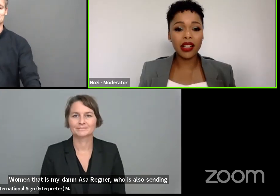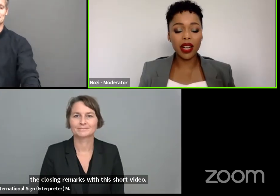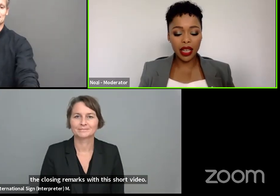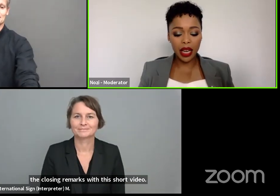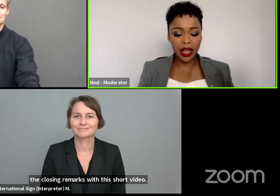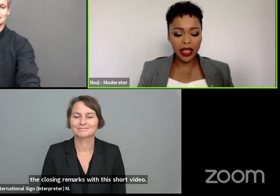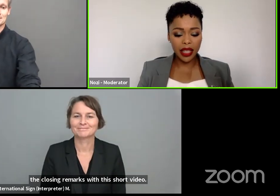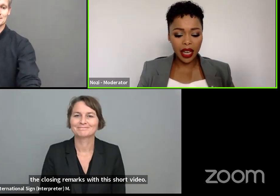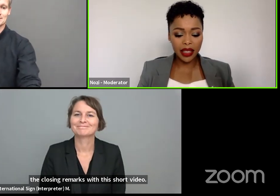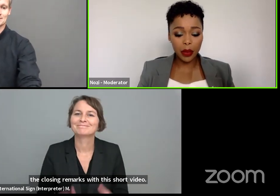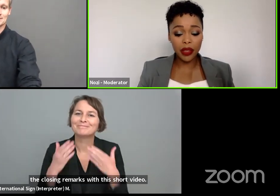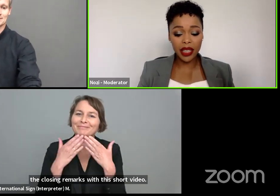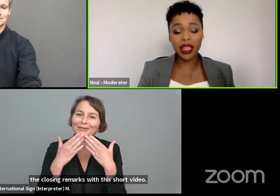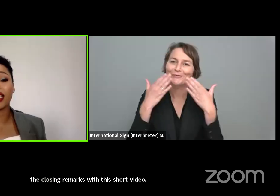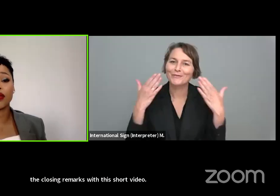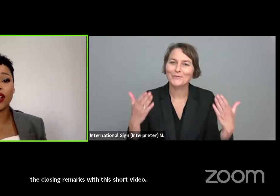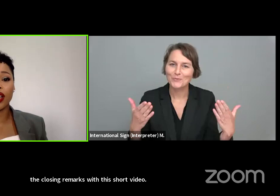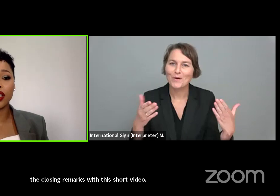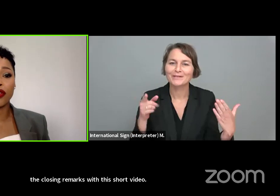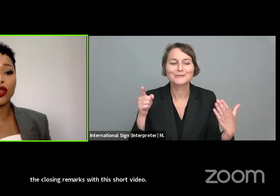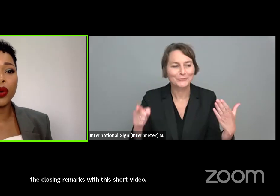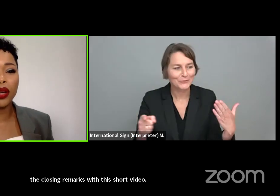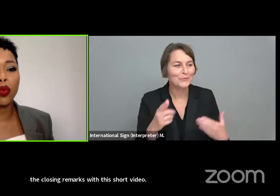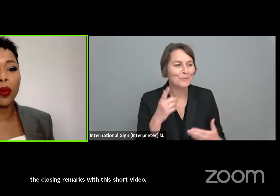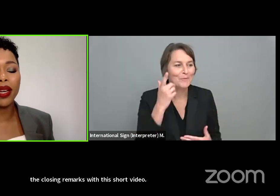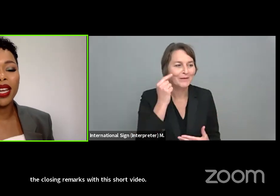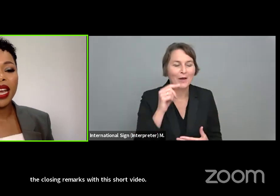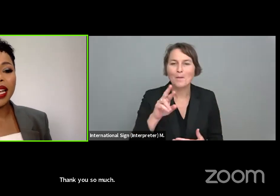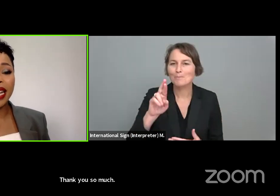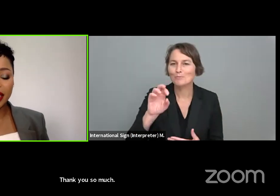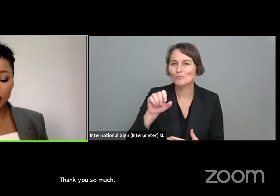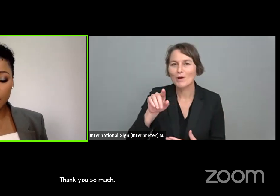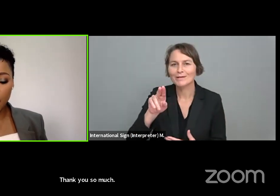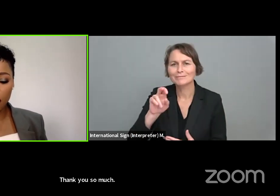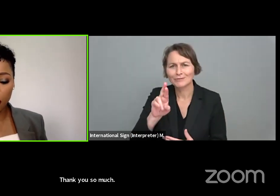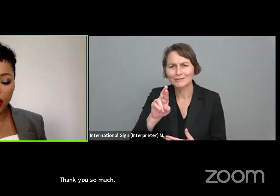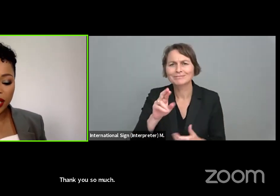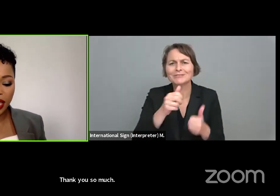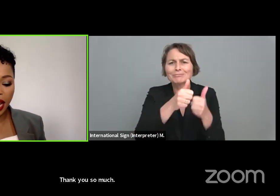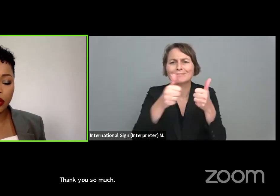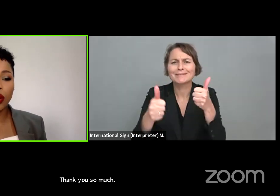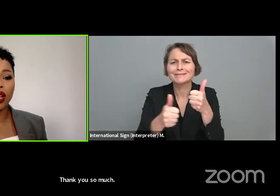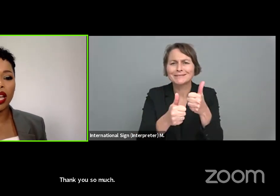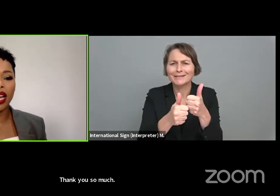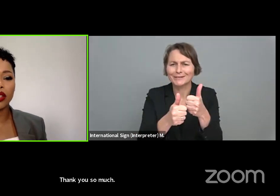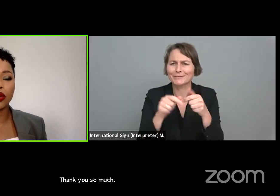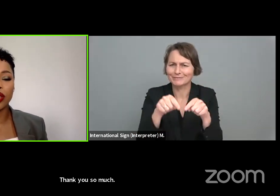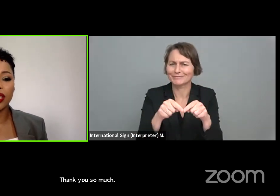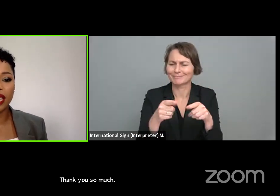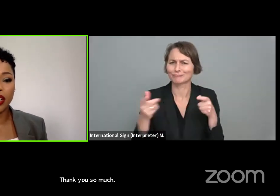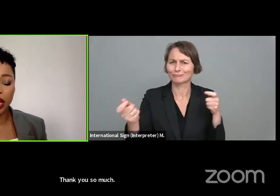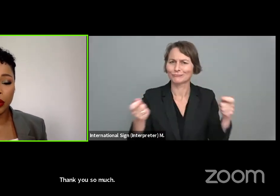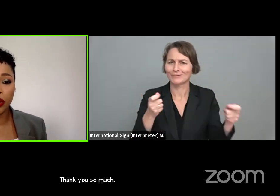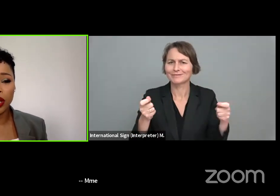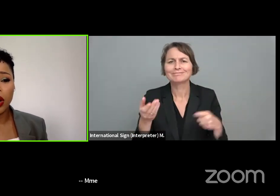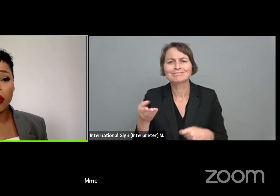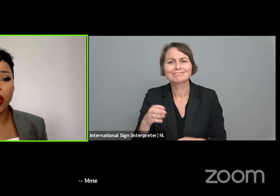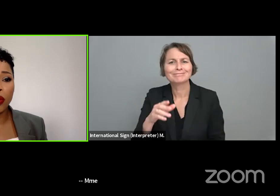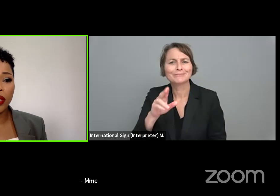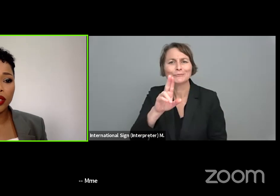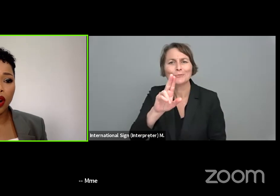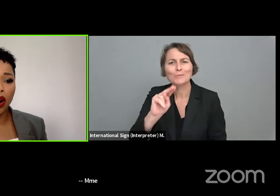Madame Masaregna, the Deputy Executive Director of UN Women, lending her voice as well to this